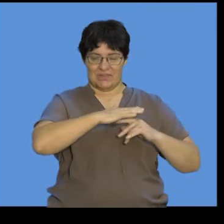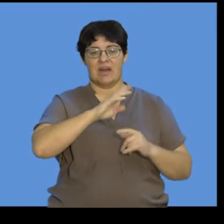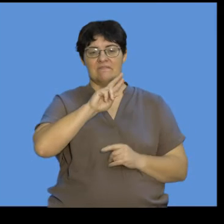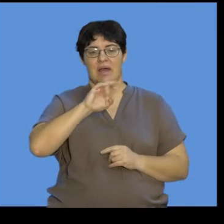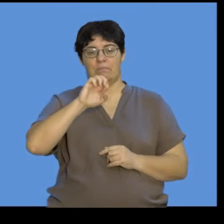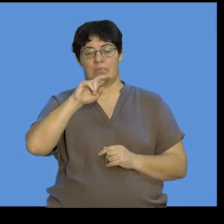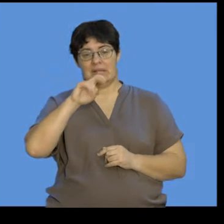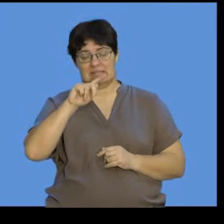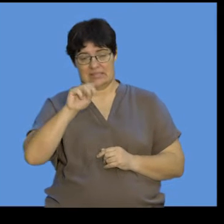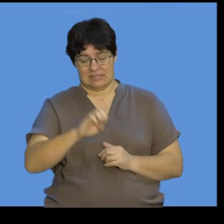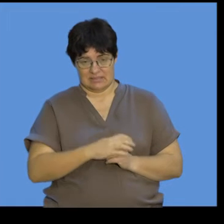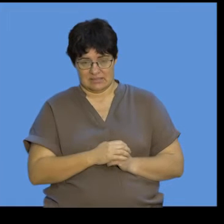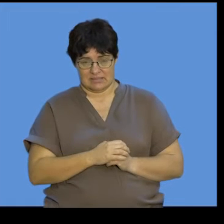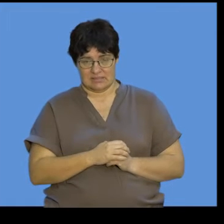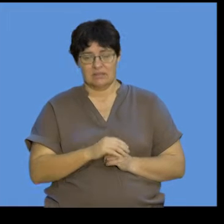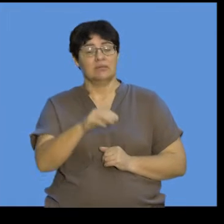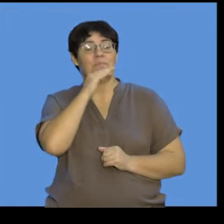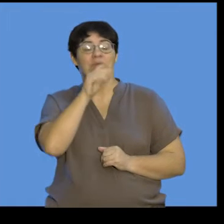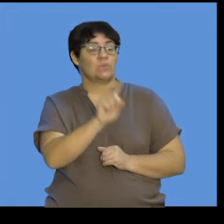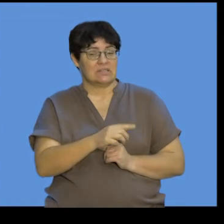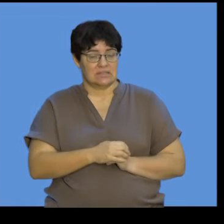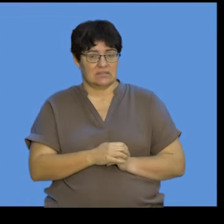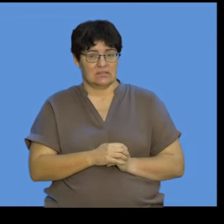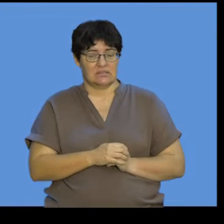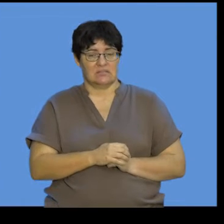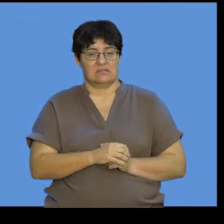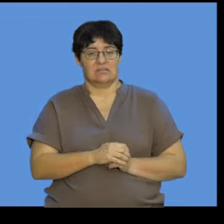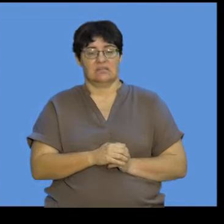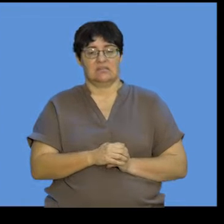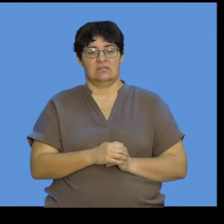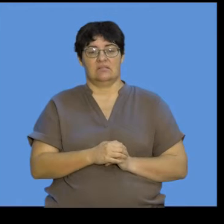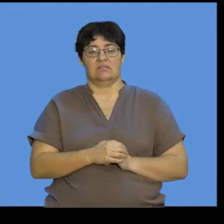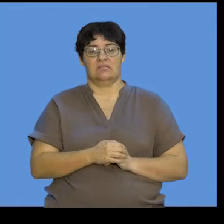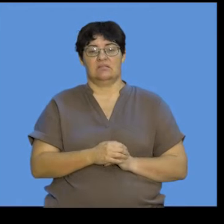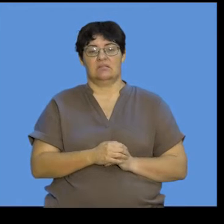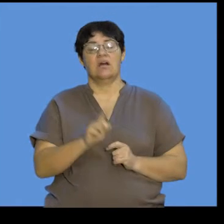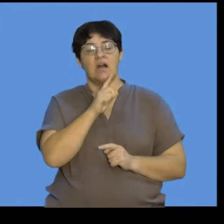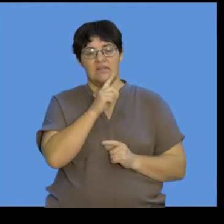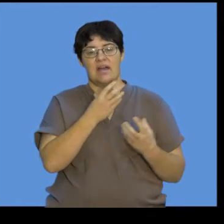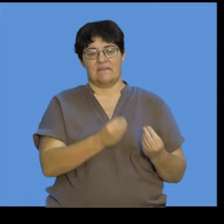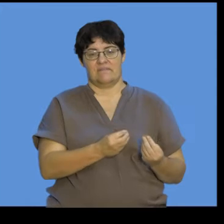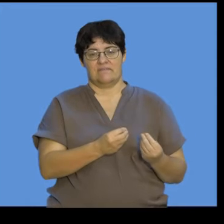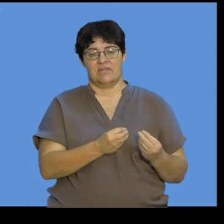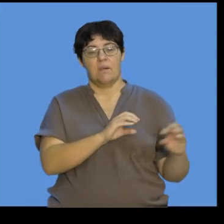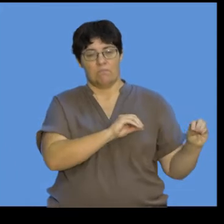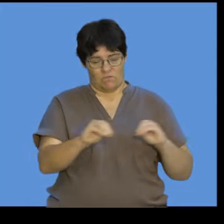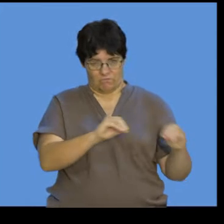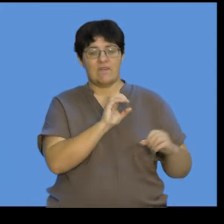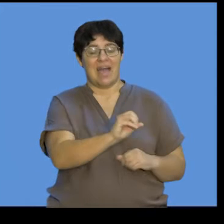they vibrate. But what does that tell us? It tells us that particles are in a state of motion,